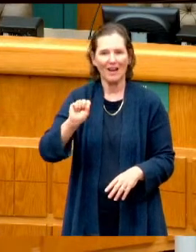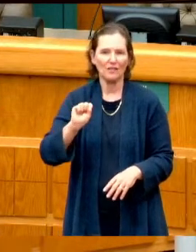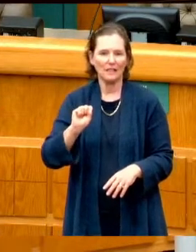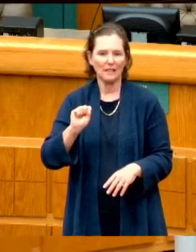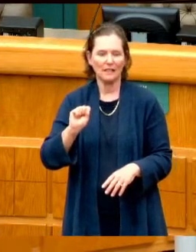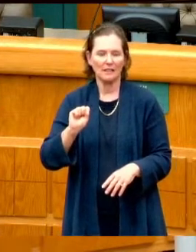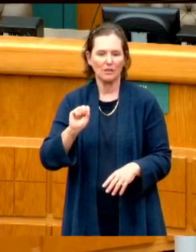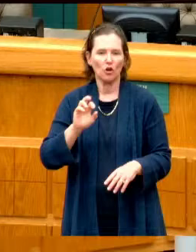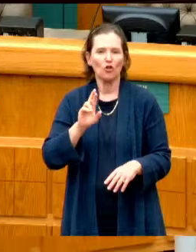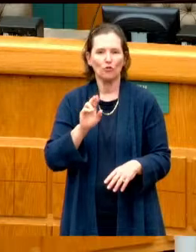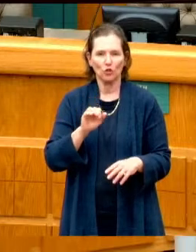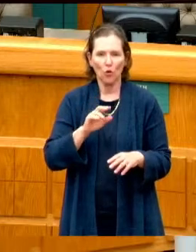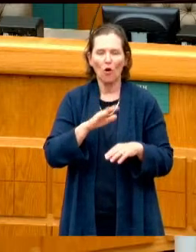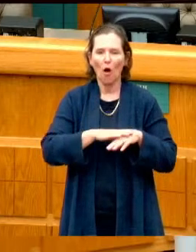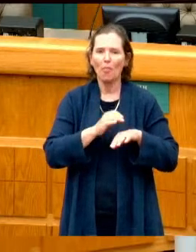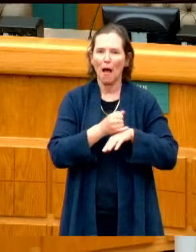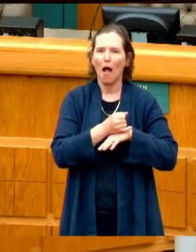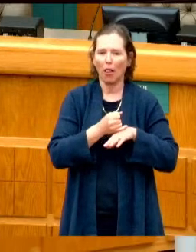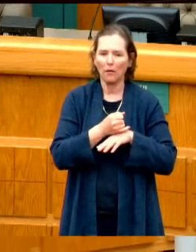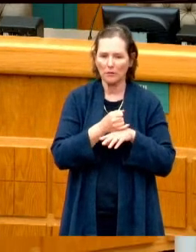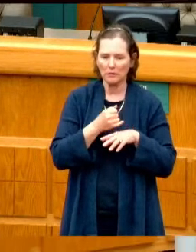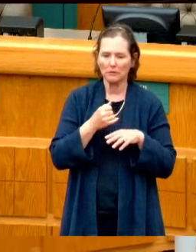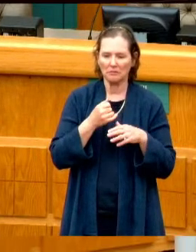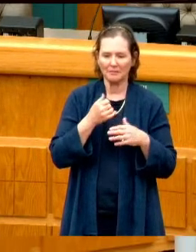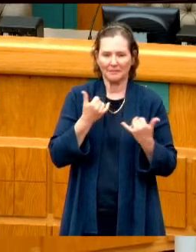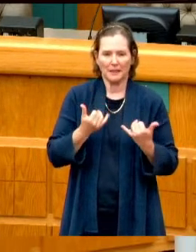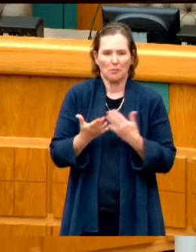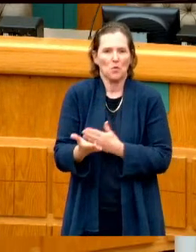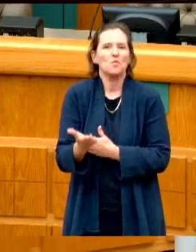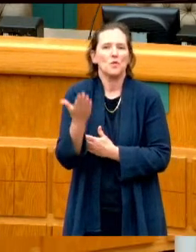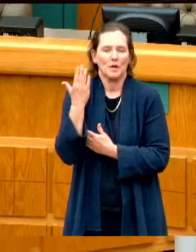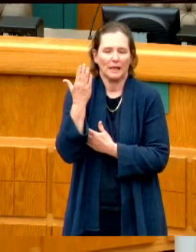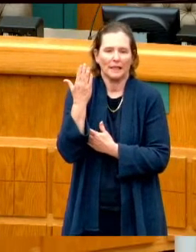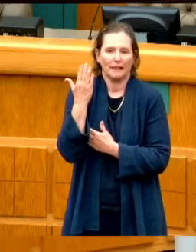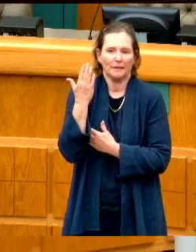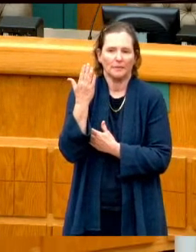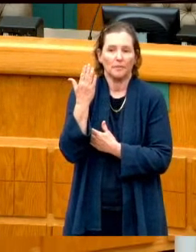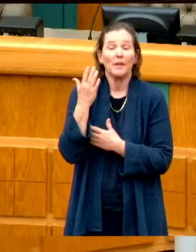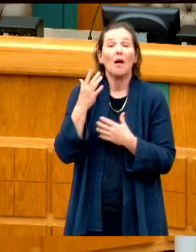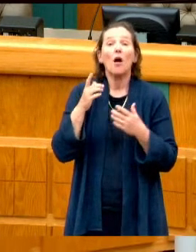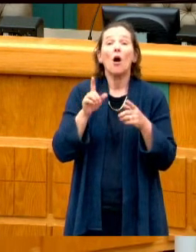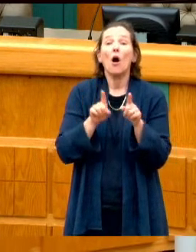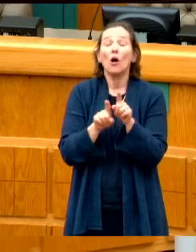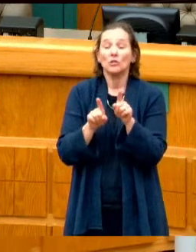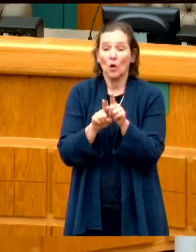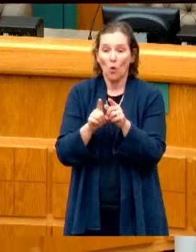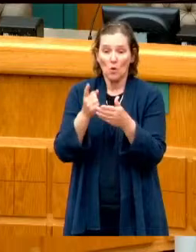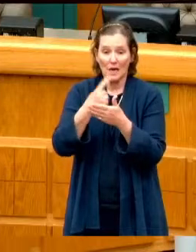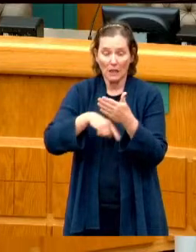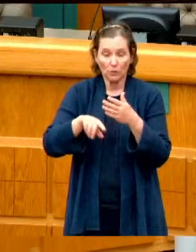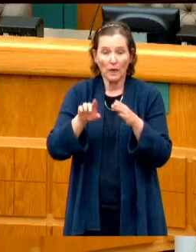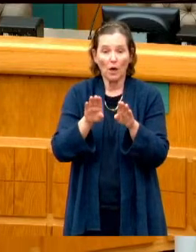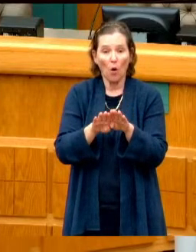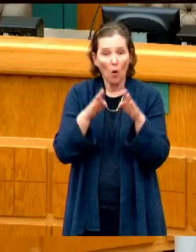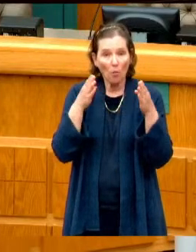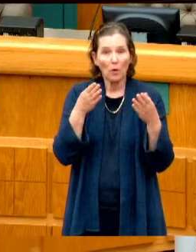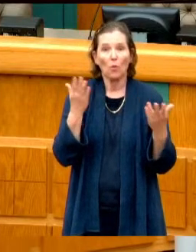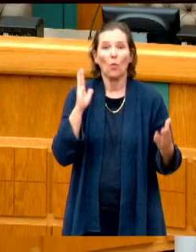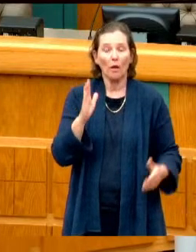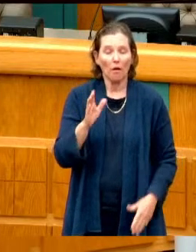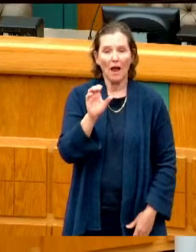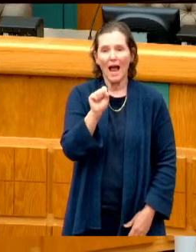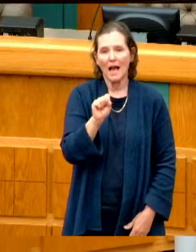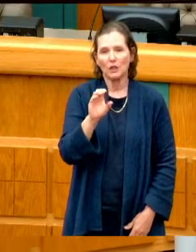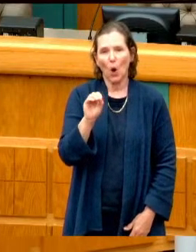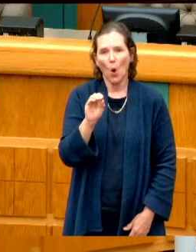March 26th at noon. So to register for the SOS program, seniors and homebound individuals